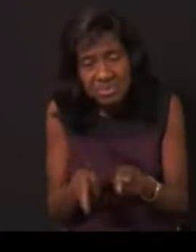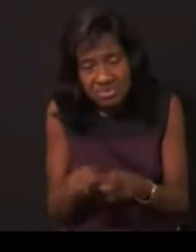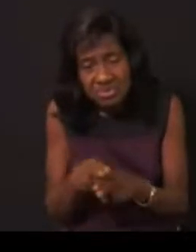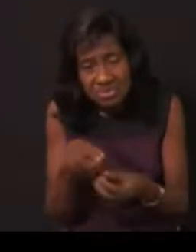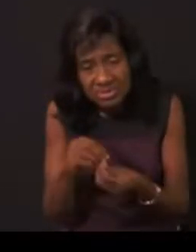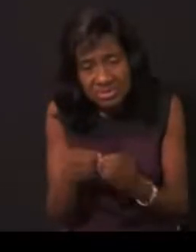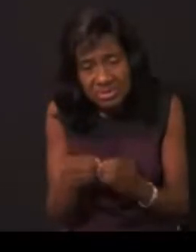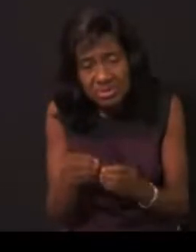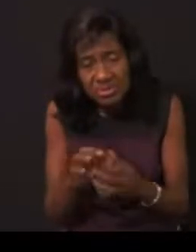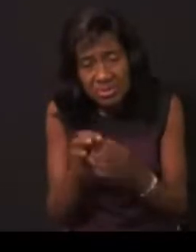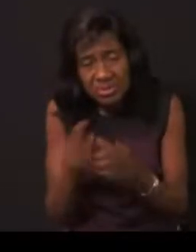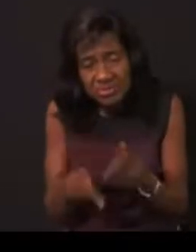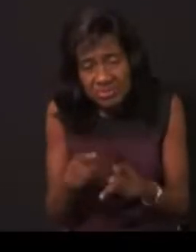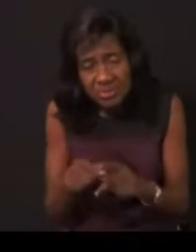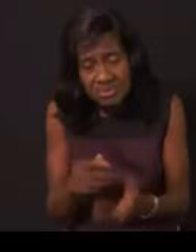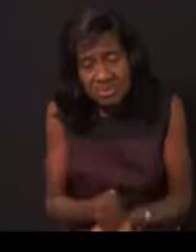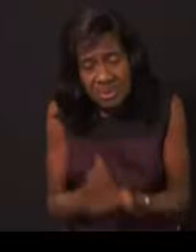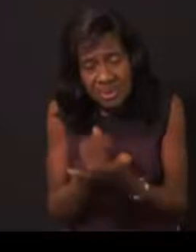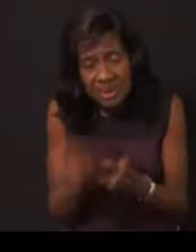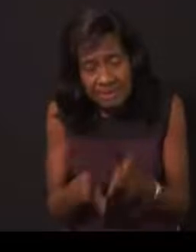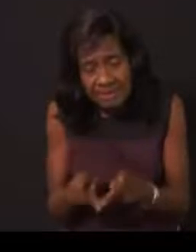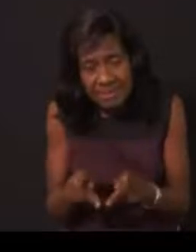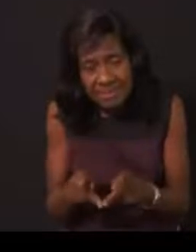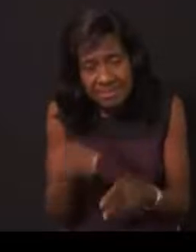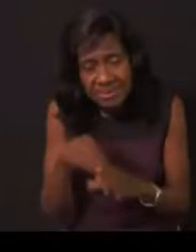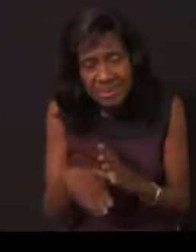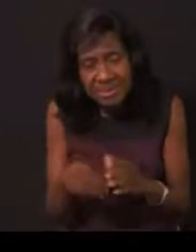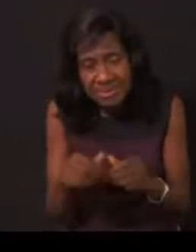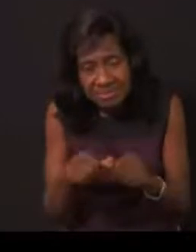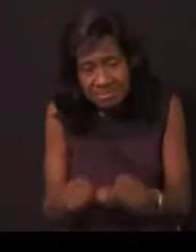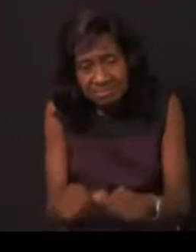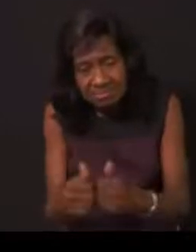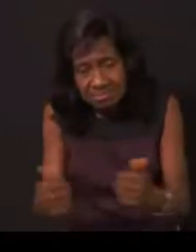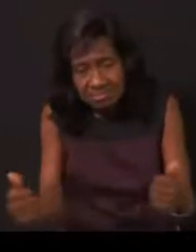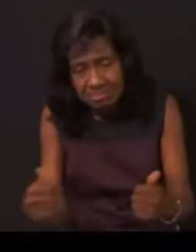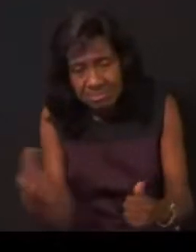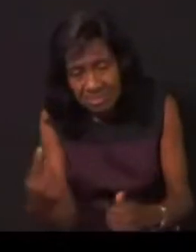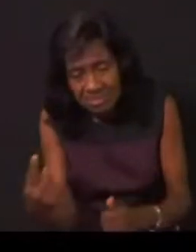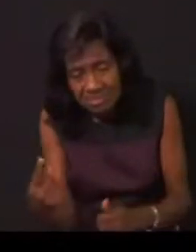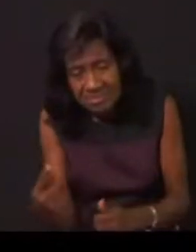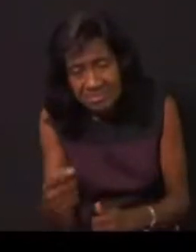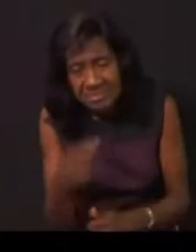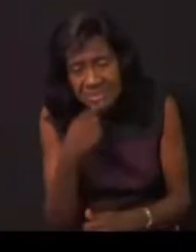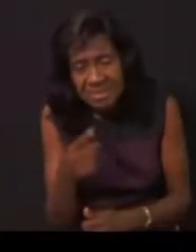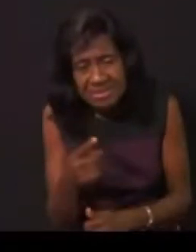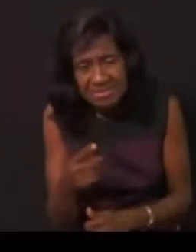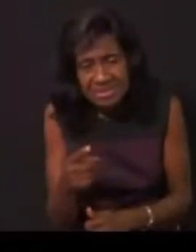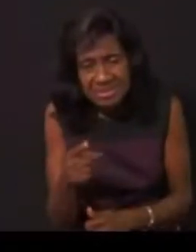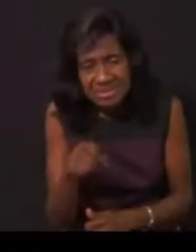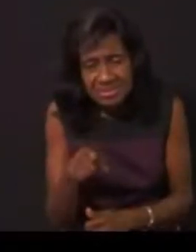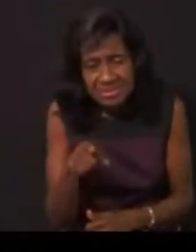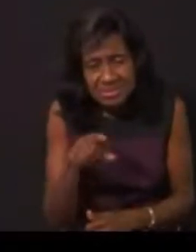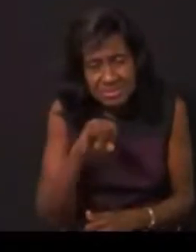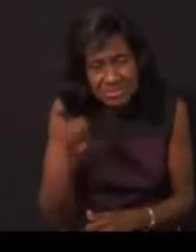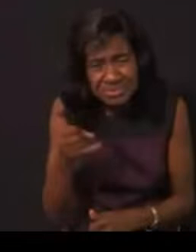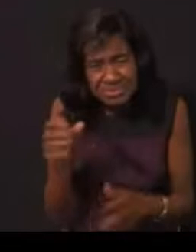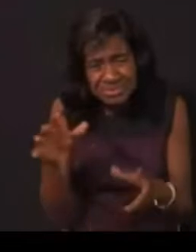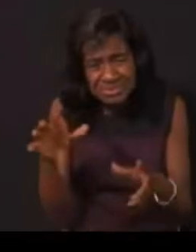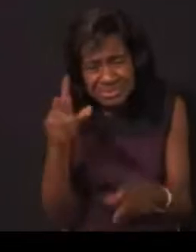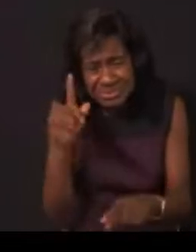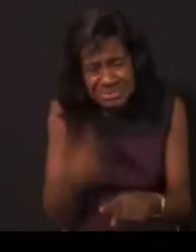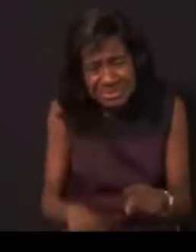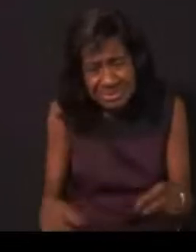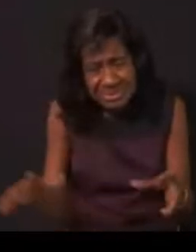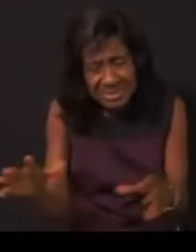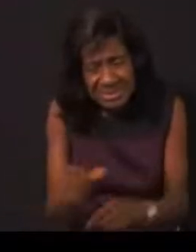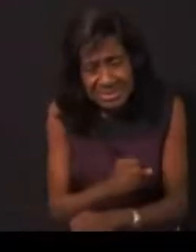understand that you can't just pluck people to put them on the other end of a phone and answer calls just by